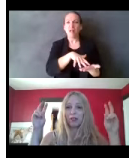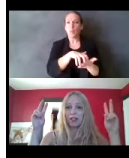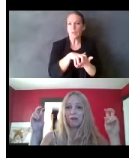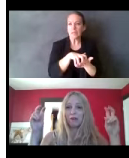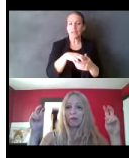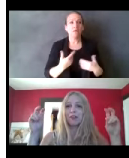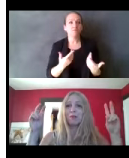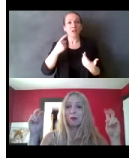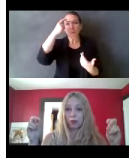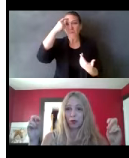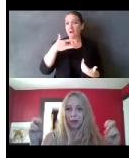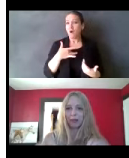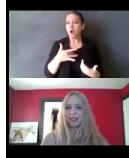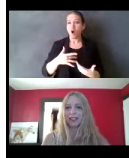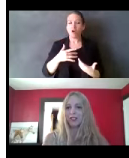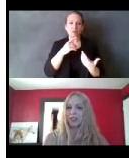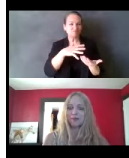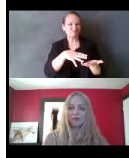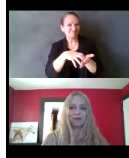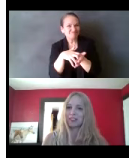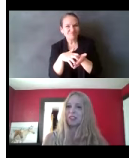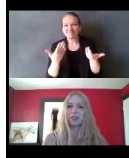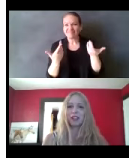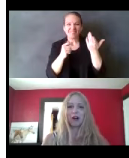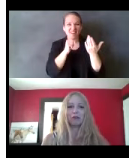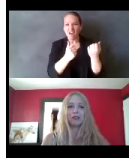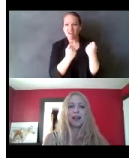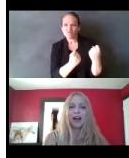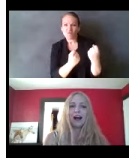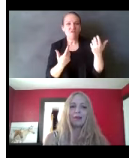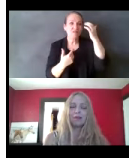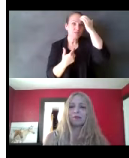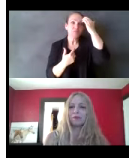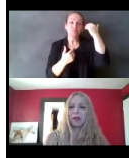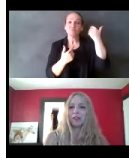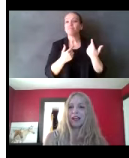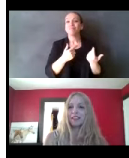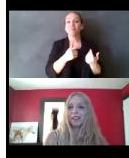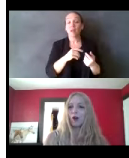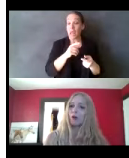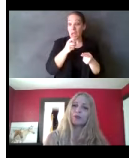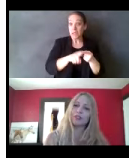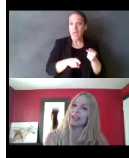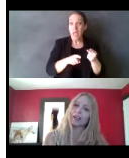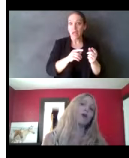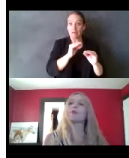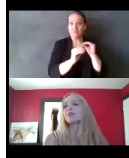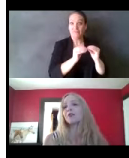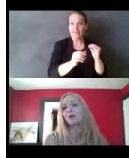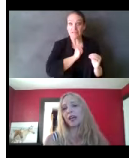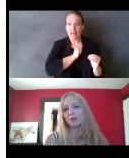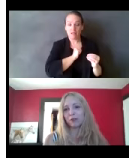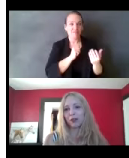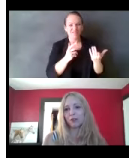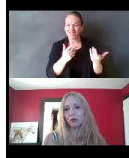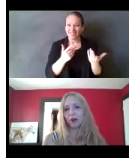pull yourself up by the bootstraps and just fix it yourself. Maybe the idea, oh, you just can't cope with your